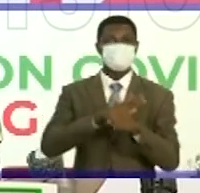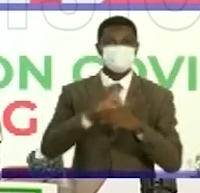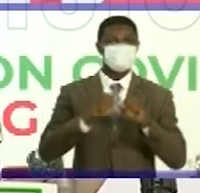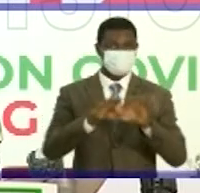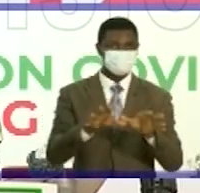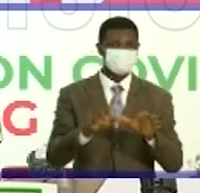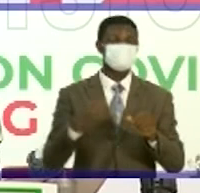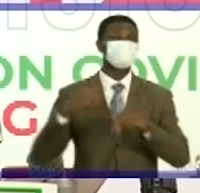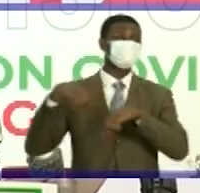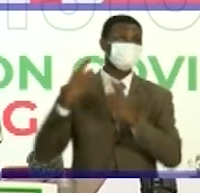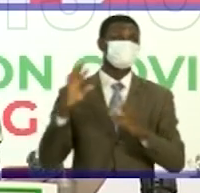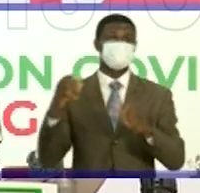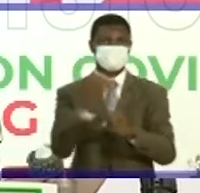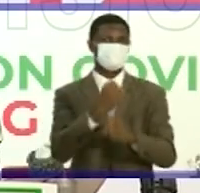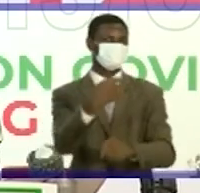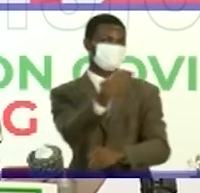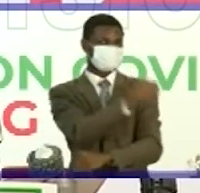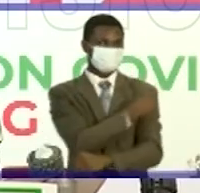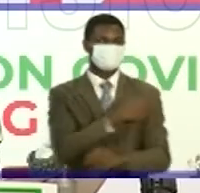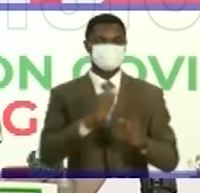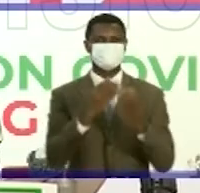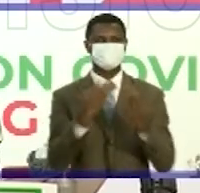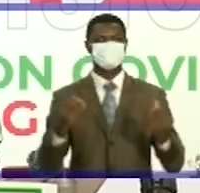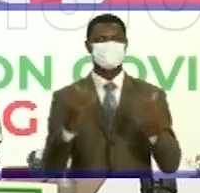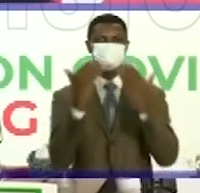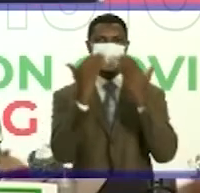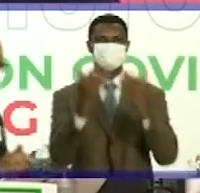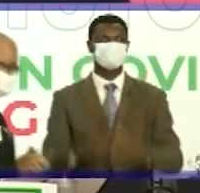we have a vaccine further down the line. Thank you.